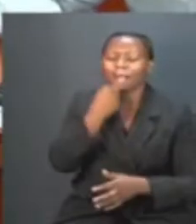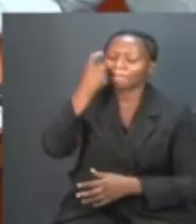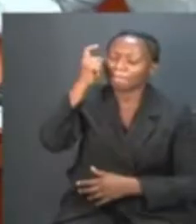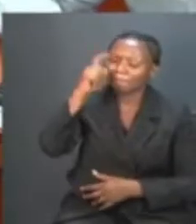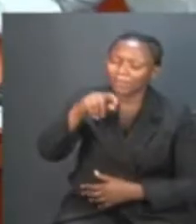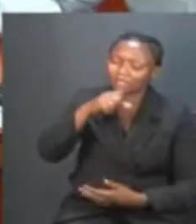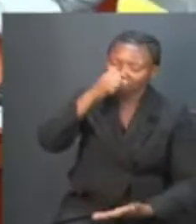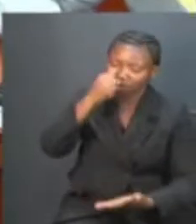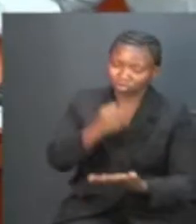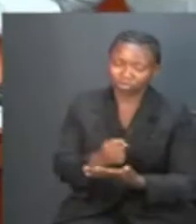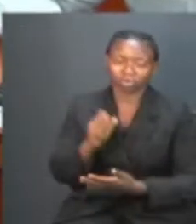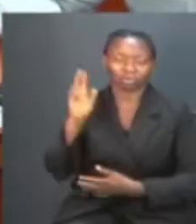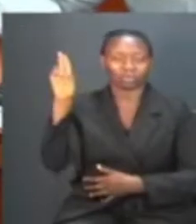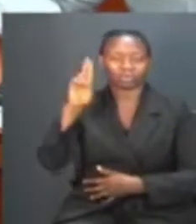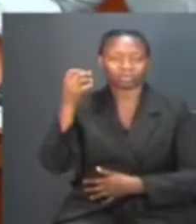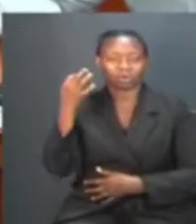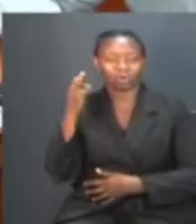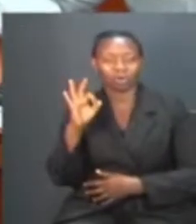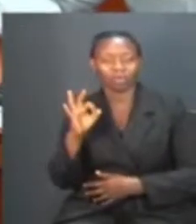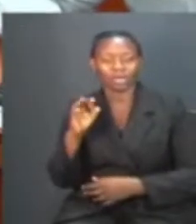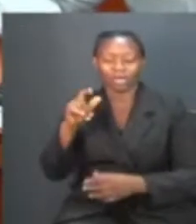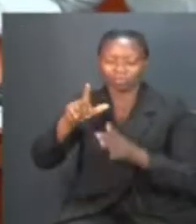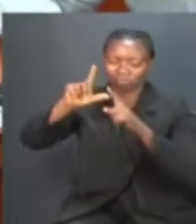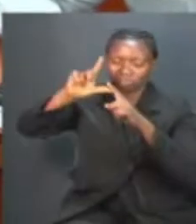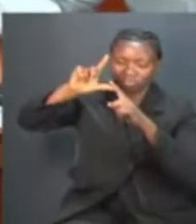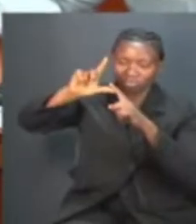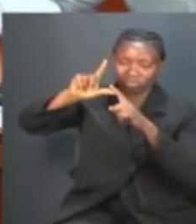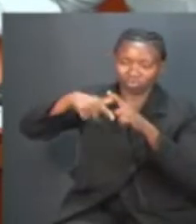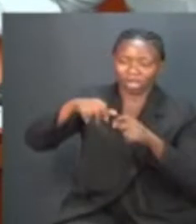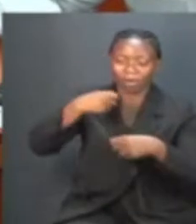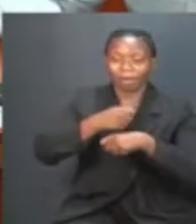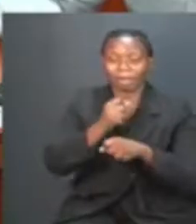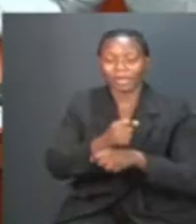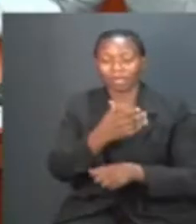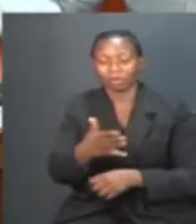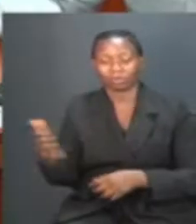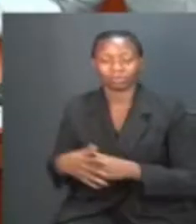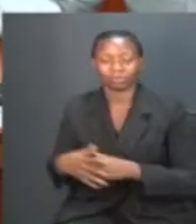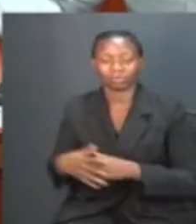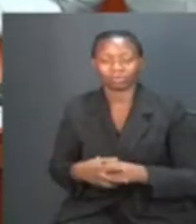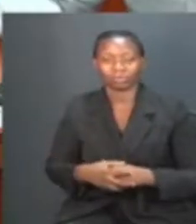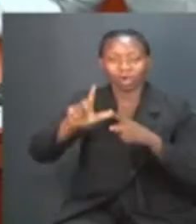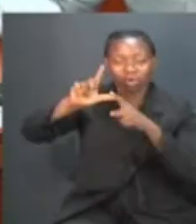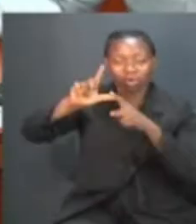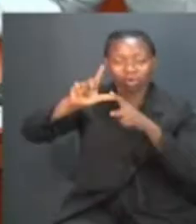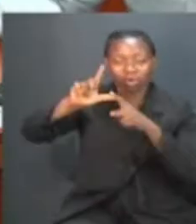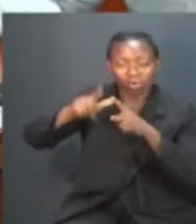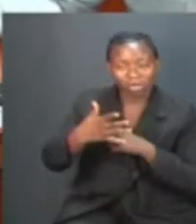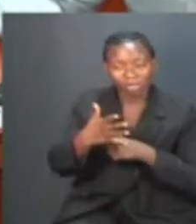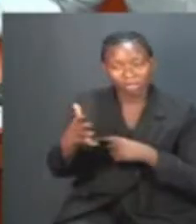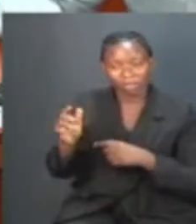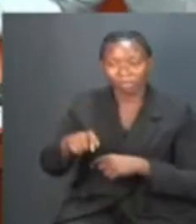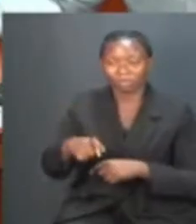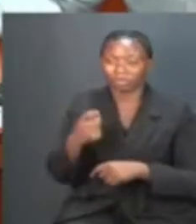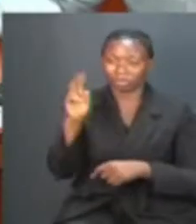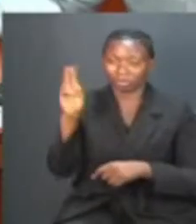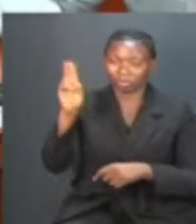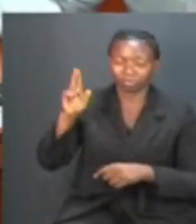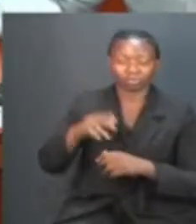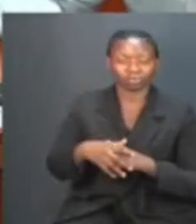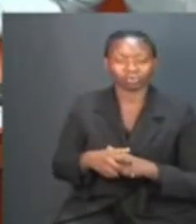ensure the utilization of local goods, locally made goods. Local content must not just be a